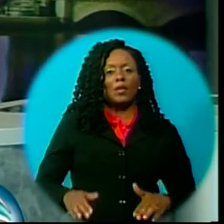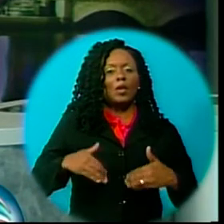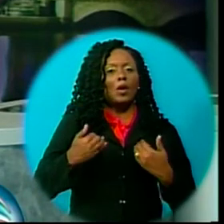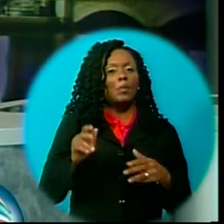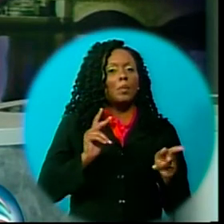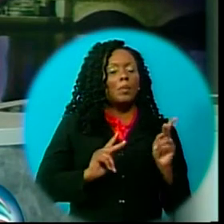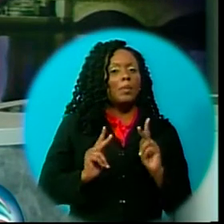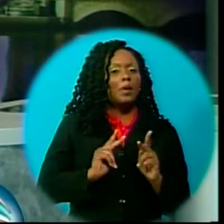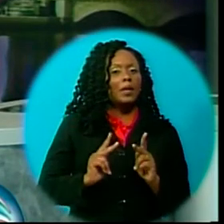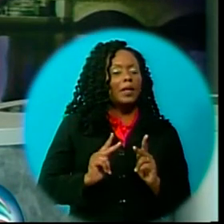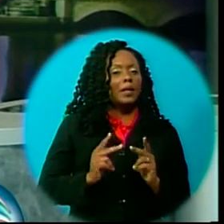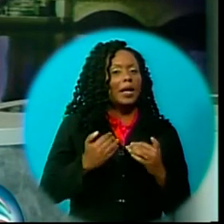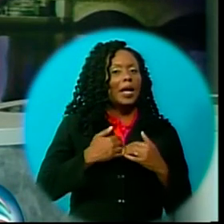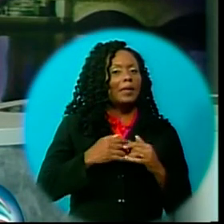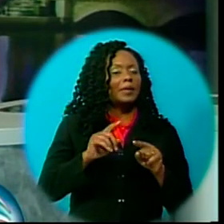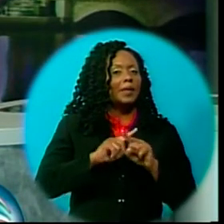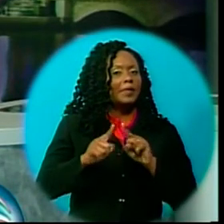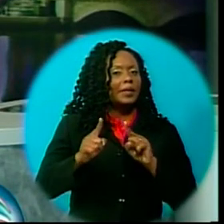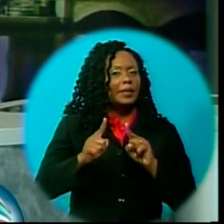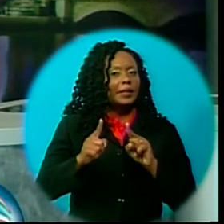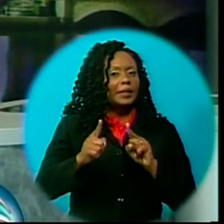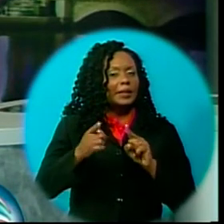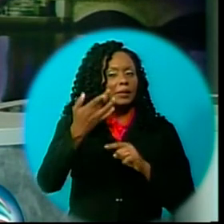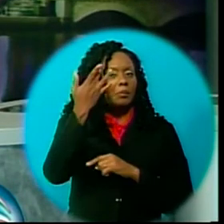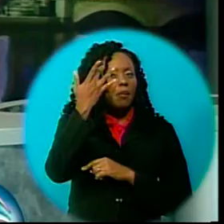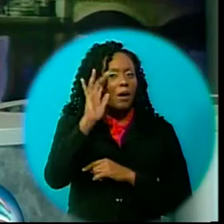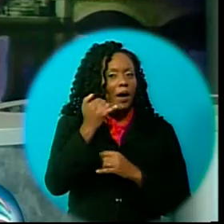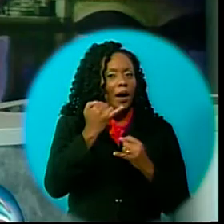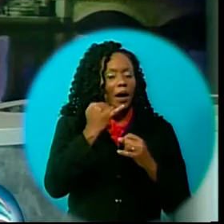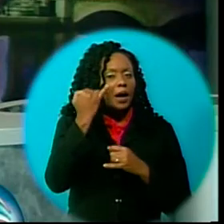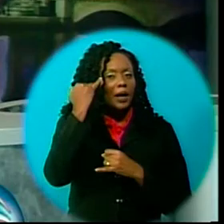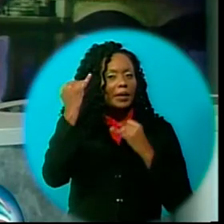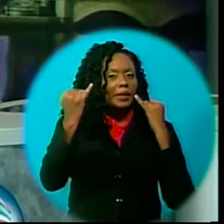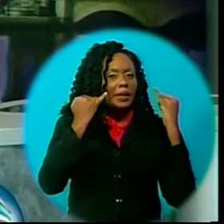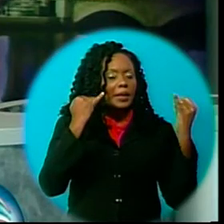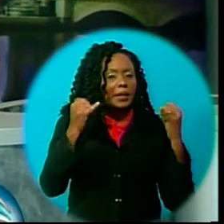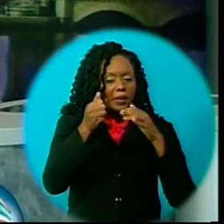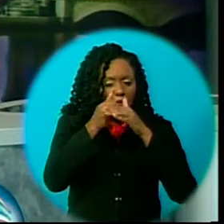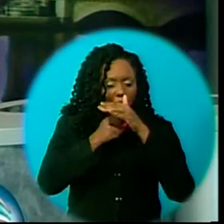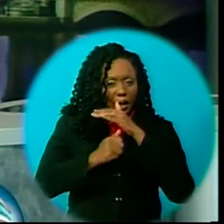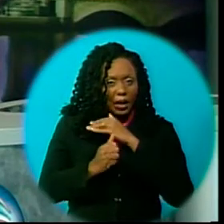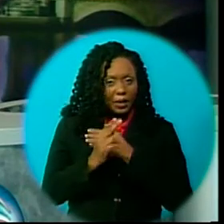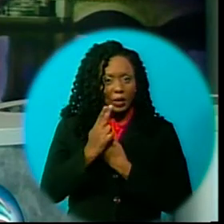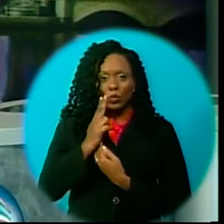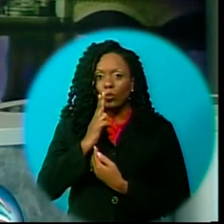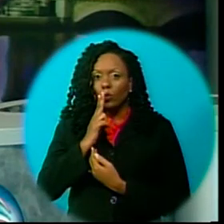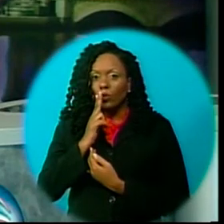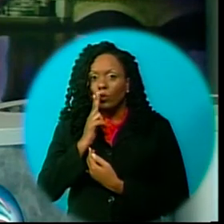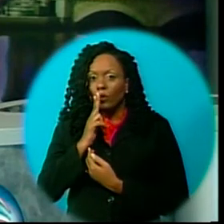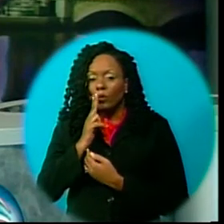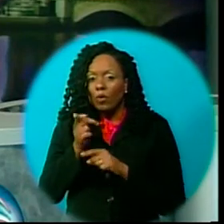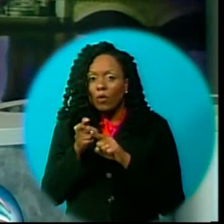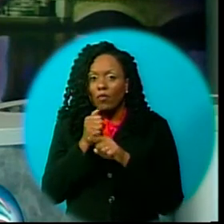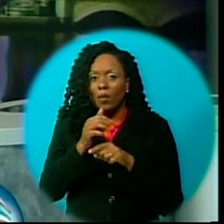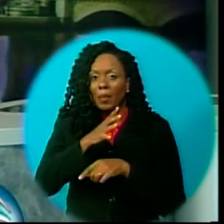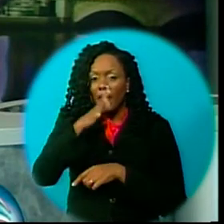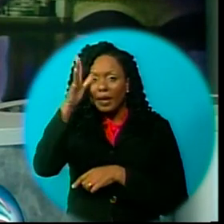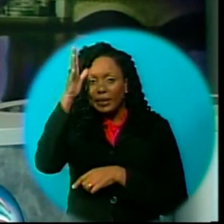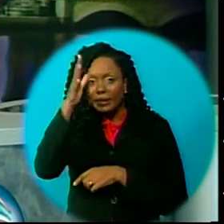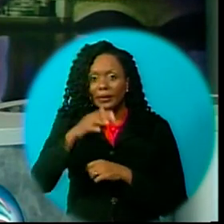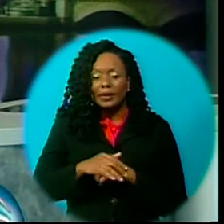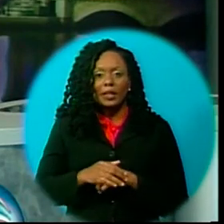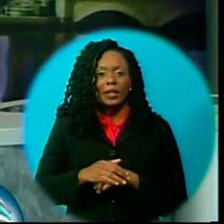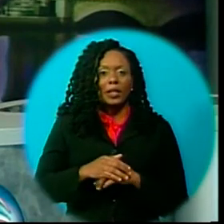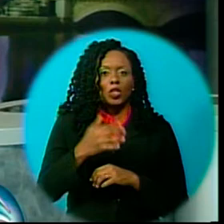Young people are finding crafty ways to conceal their smoking habits from parents. That suggestion from Director of Drug Education and